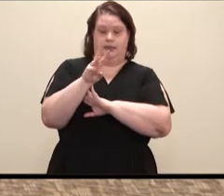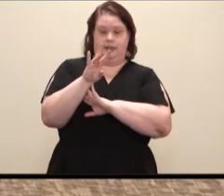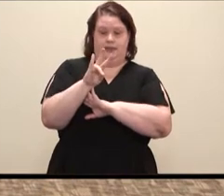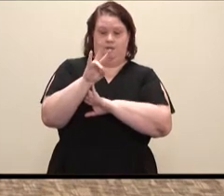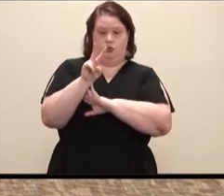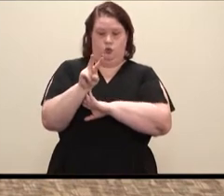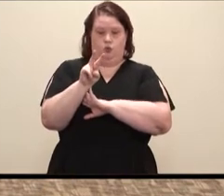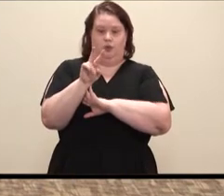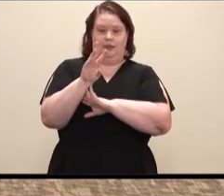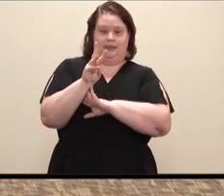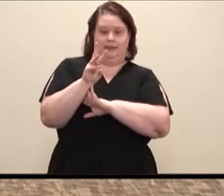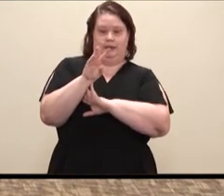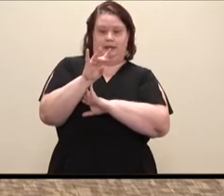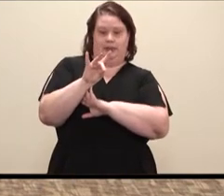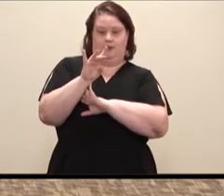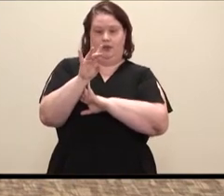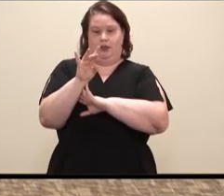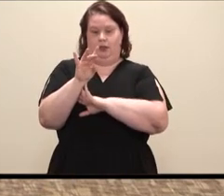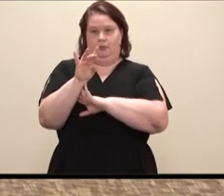888-672-6787 or by emailing